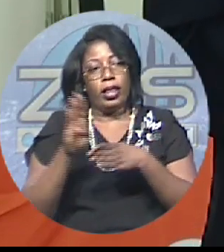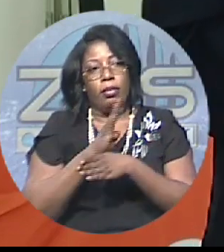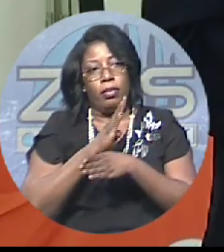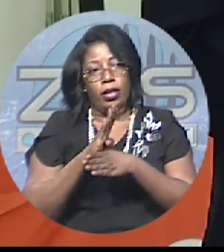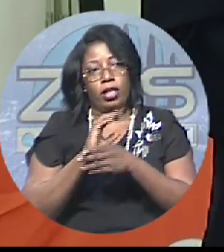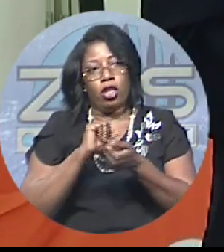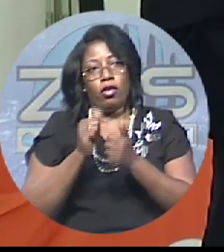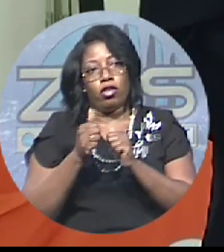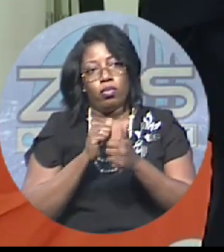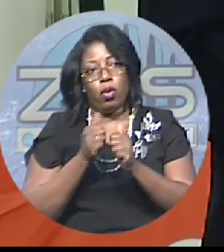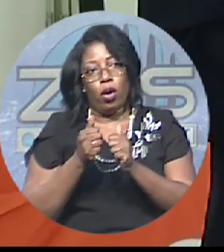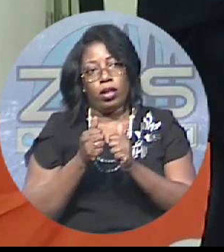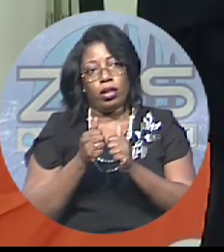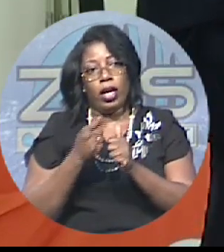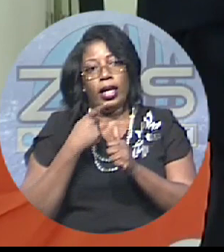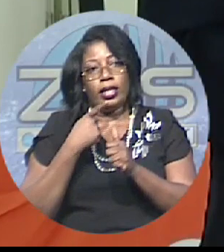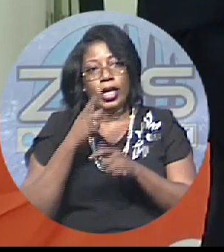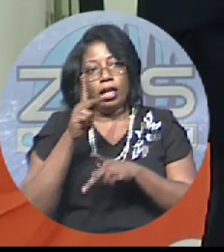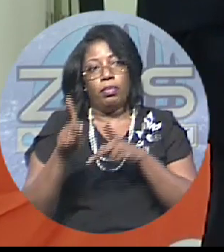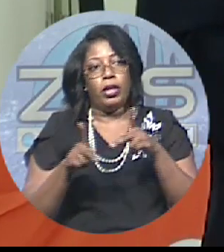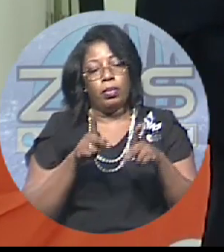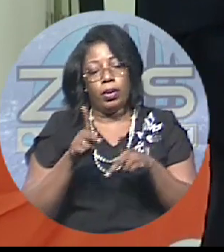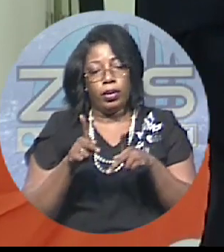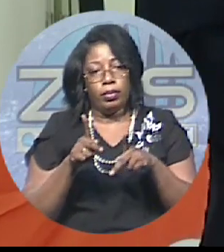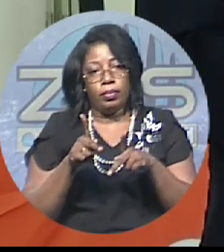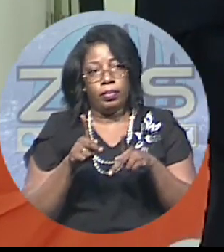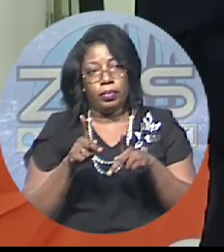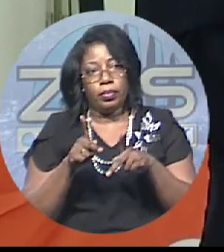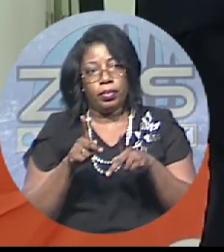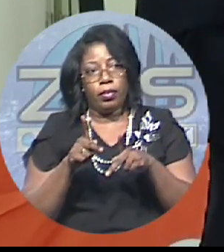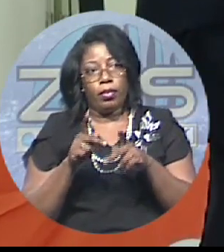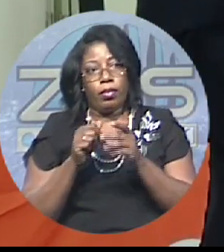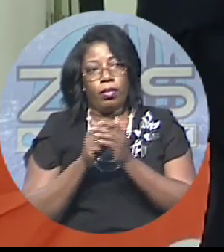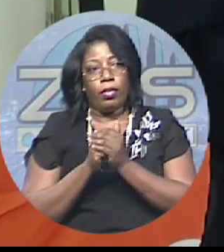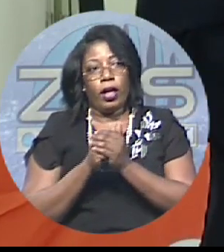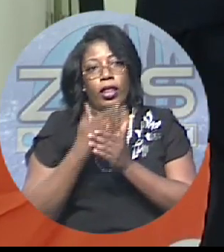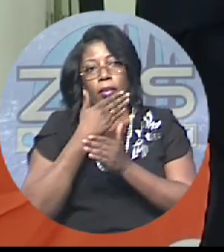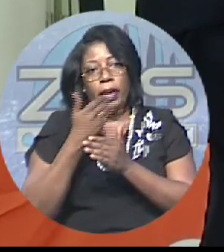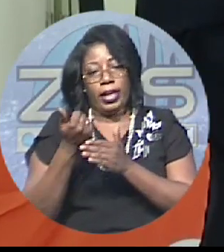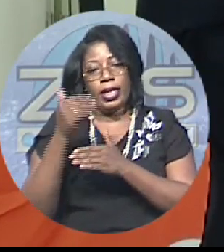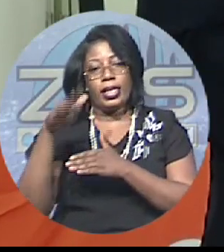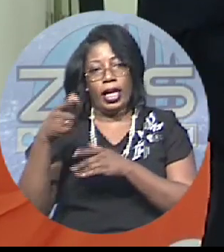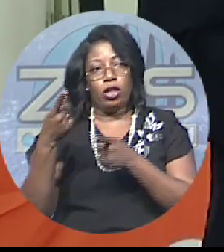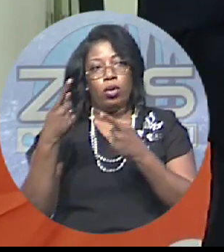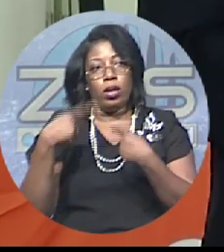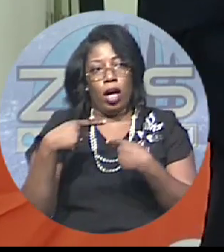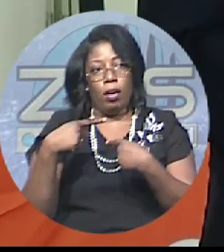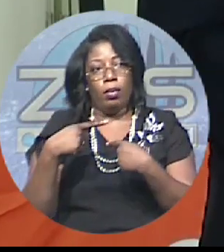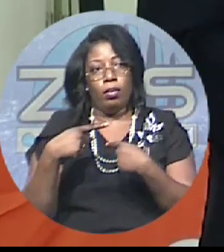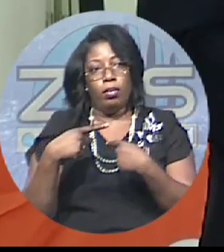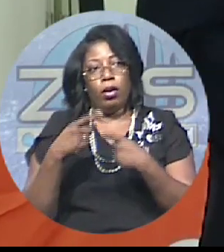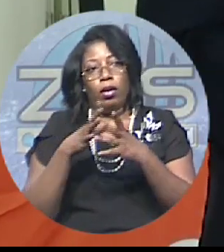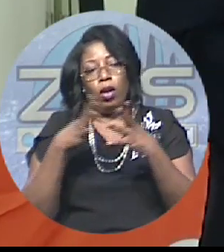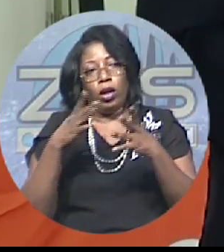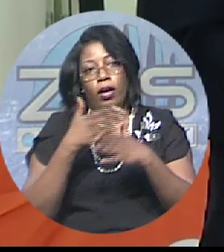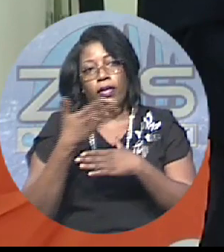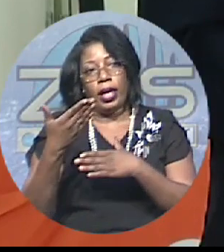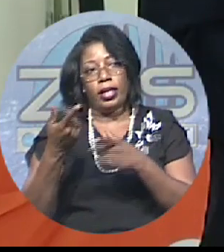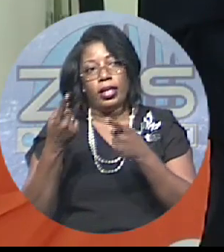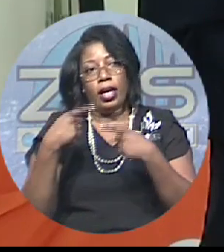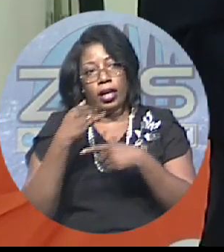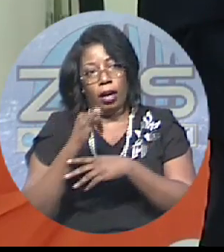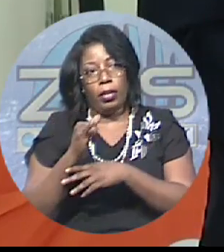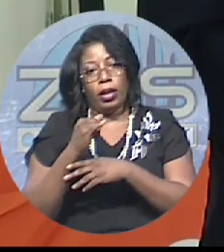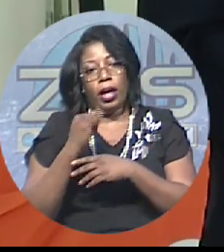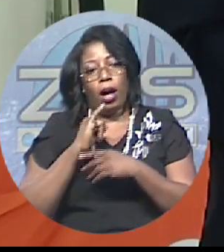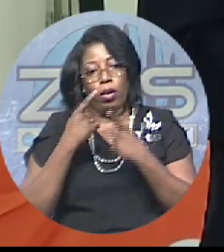sports. And I keep telling people, I know they don't believe me, but no joke, the best is yet to come. You got some incredible things coming. I can